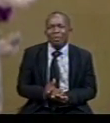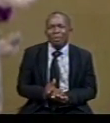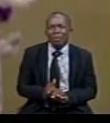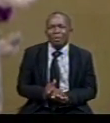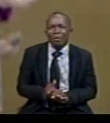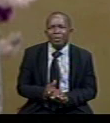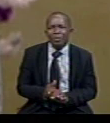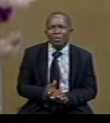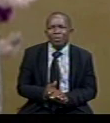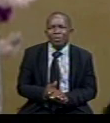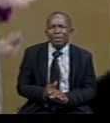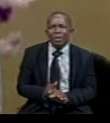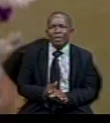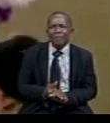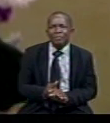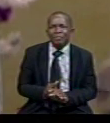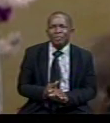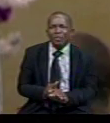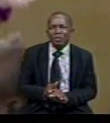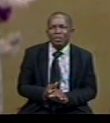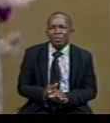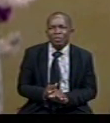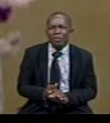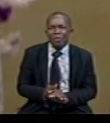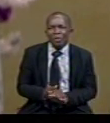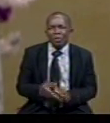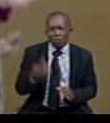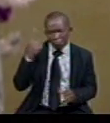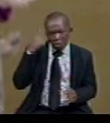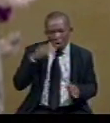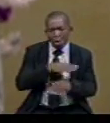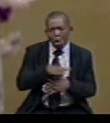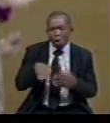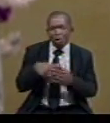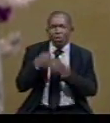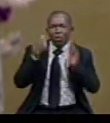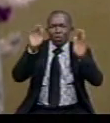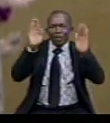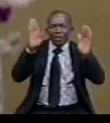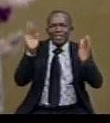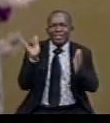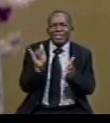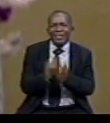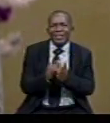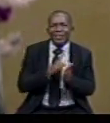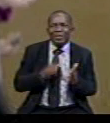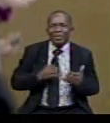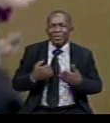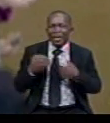to praise God for the wonders He has done for us,